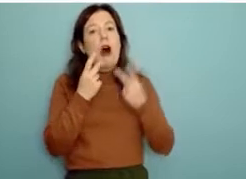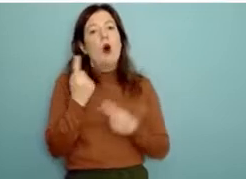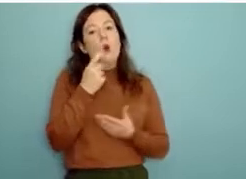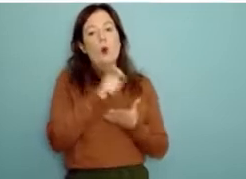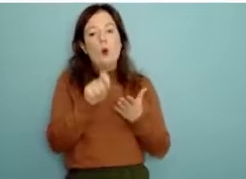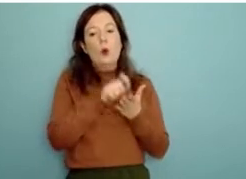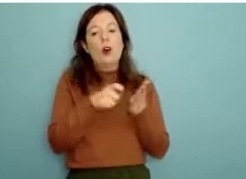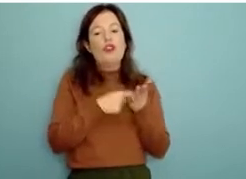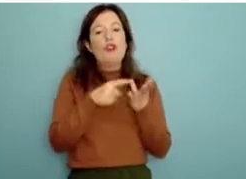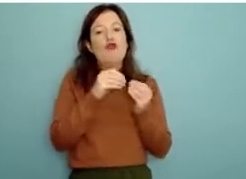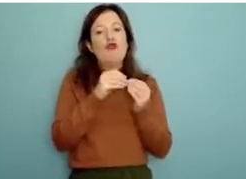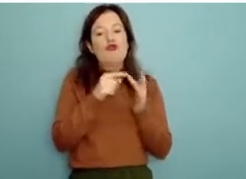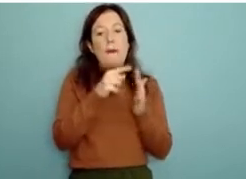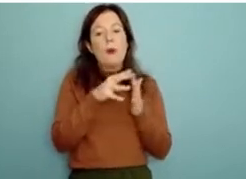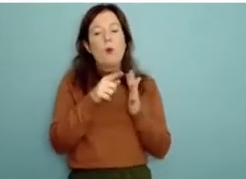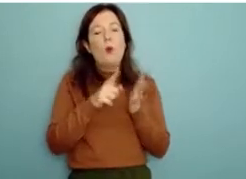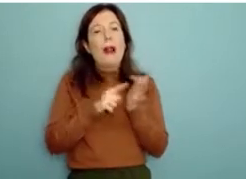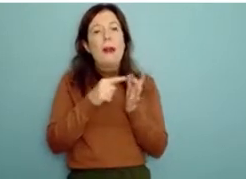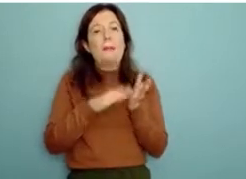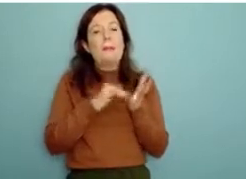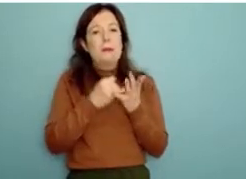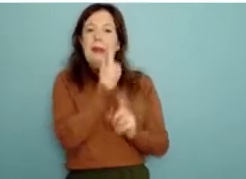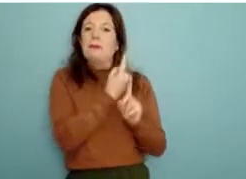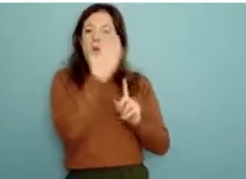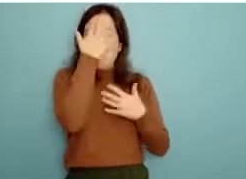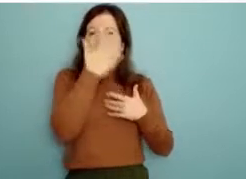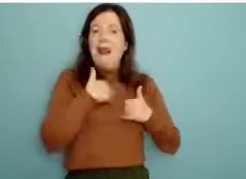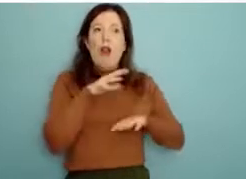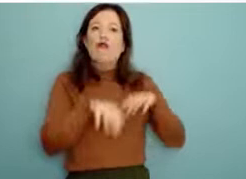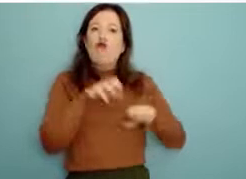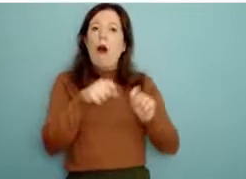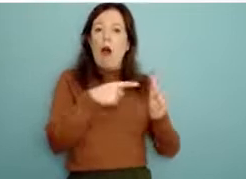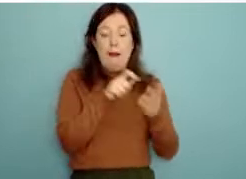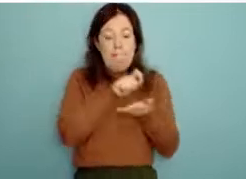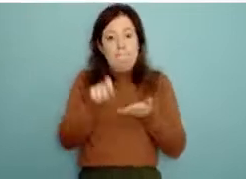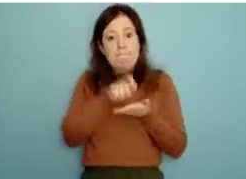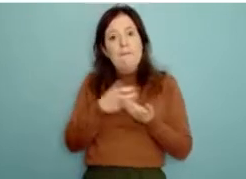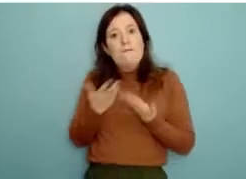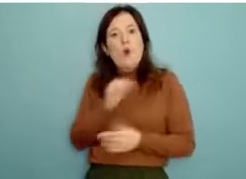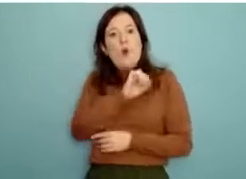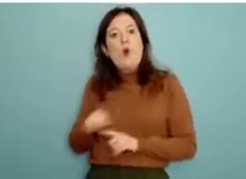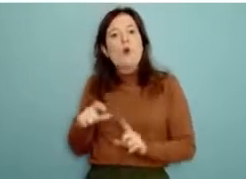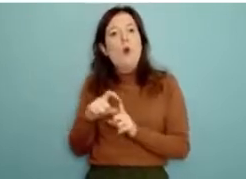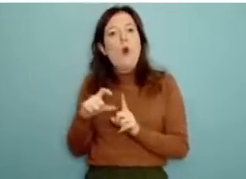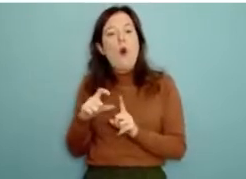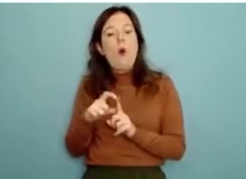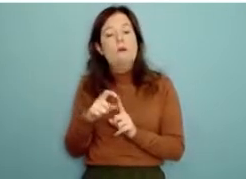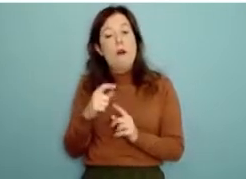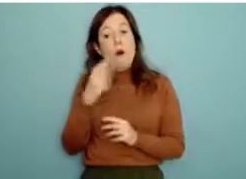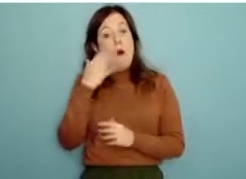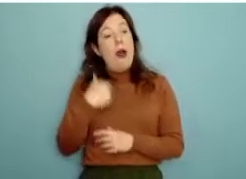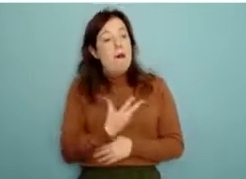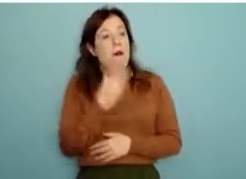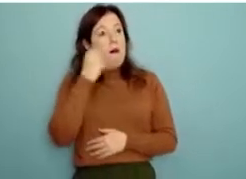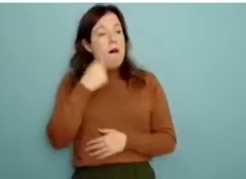his daughter about his own mental health struggles, it really did make me think of my journey and also the